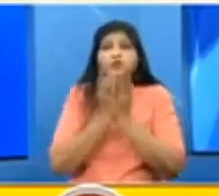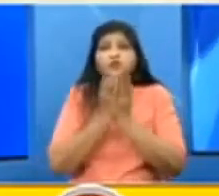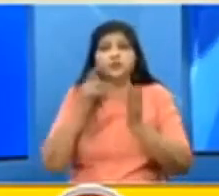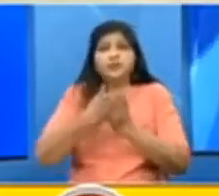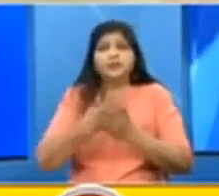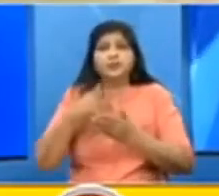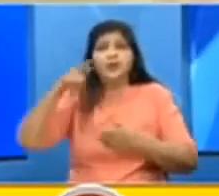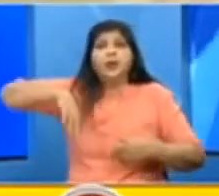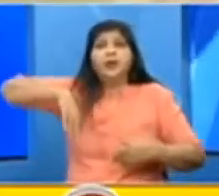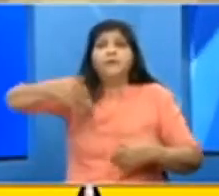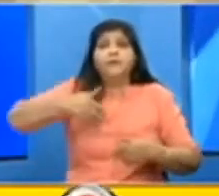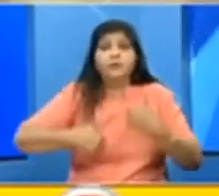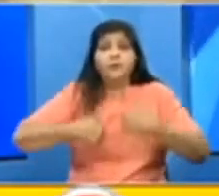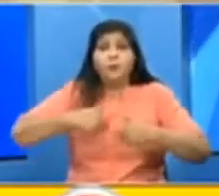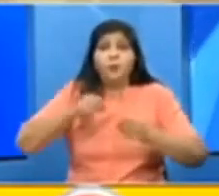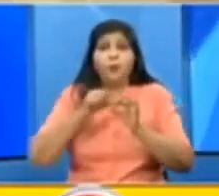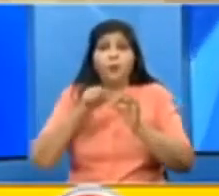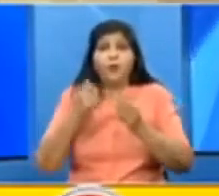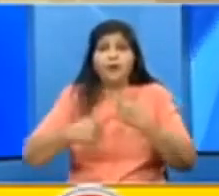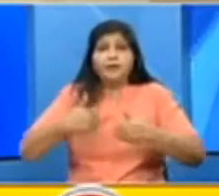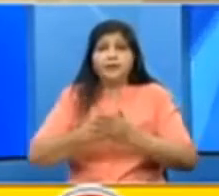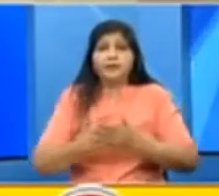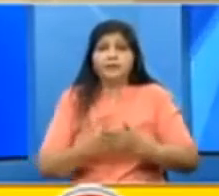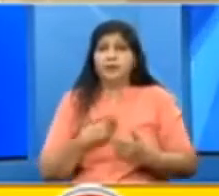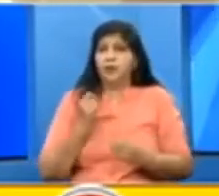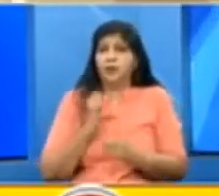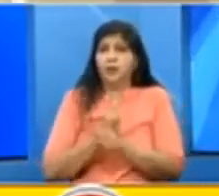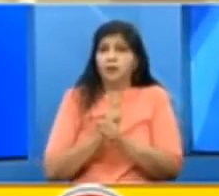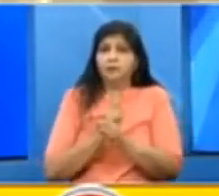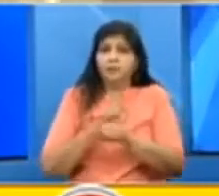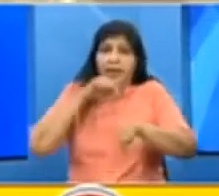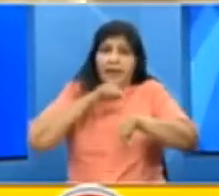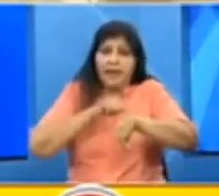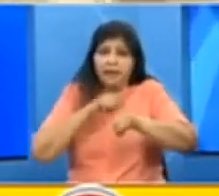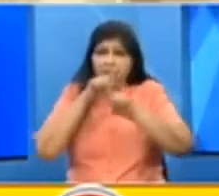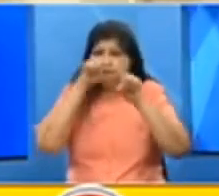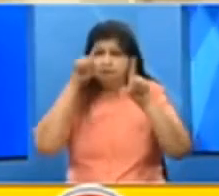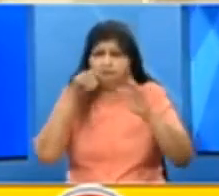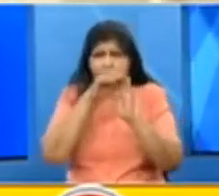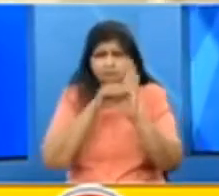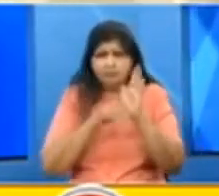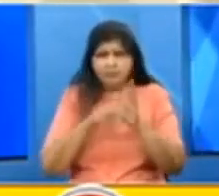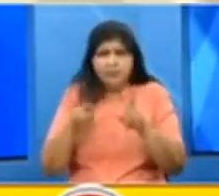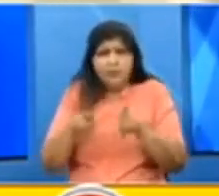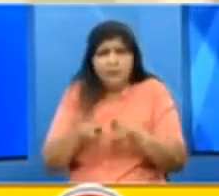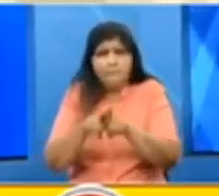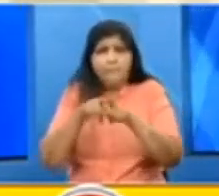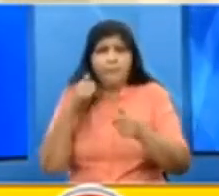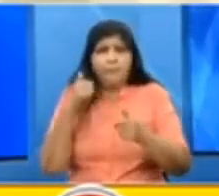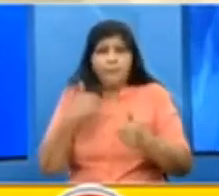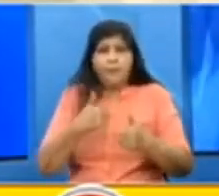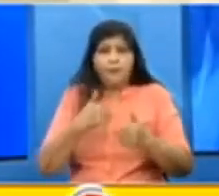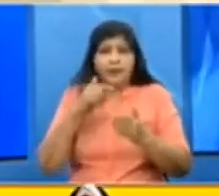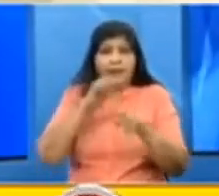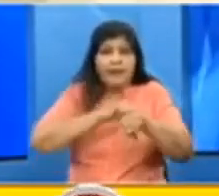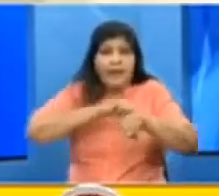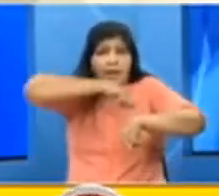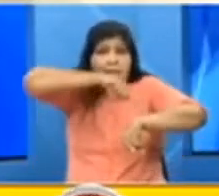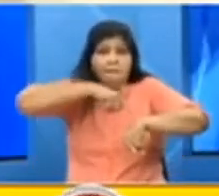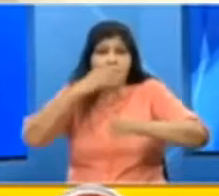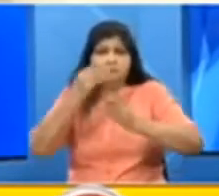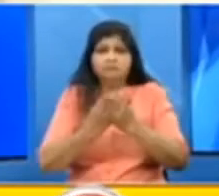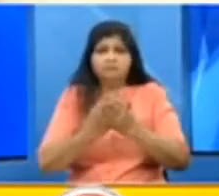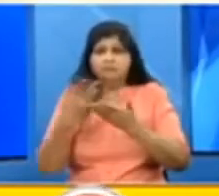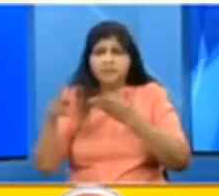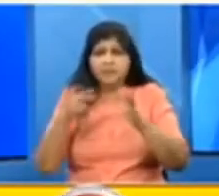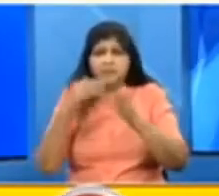board exams in future? Hard work and proper time utilization. Such a perfect time management. Yes sir. So